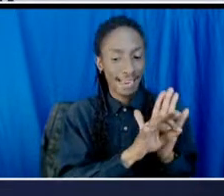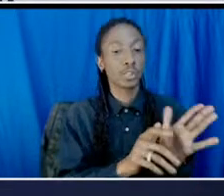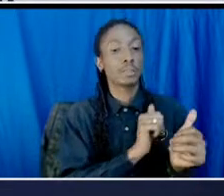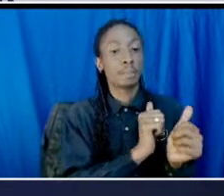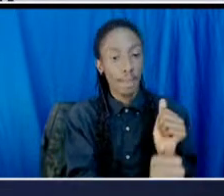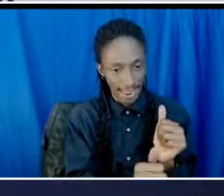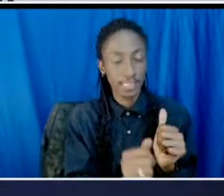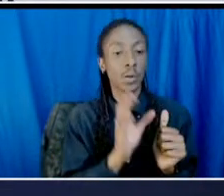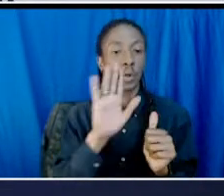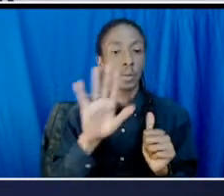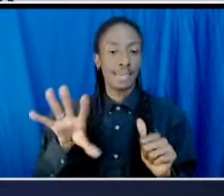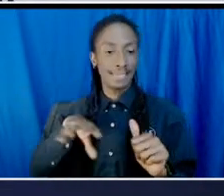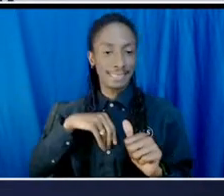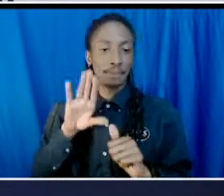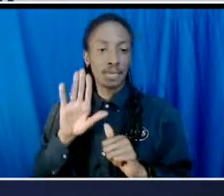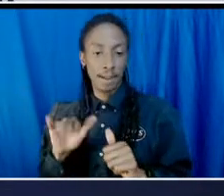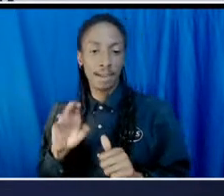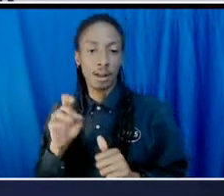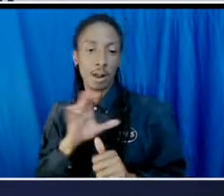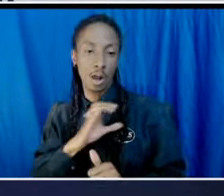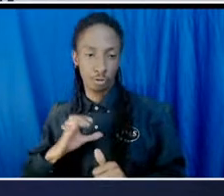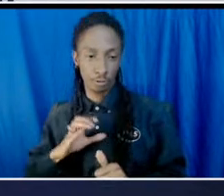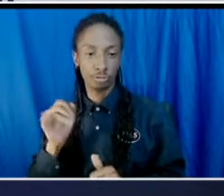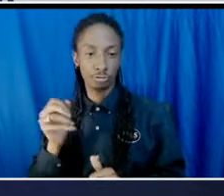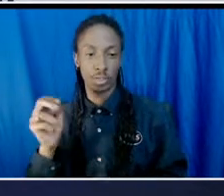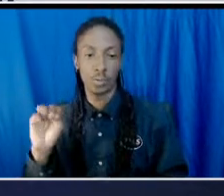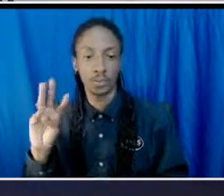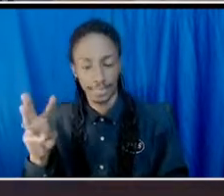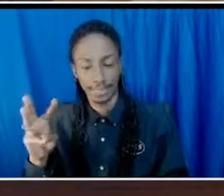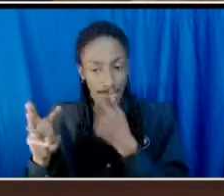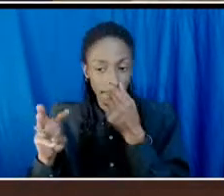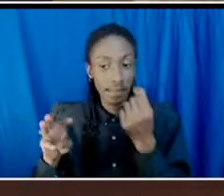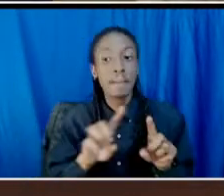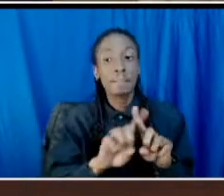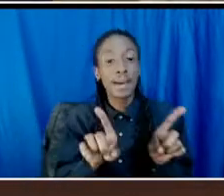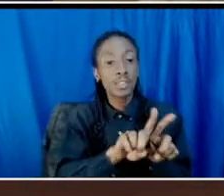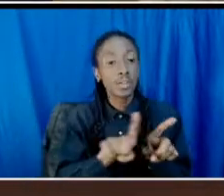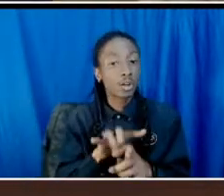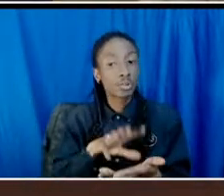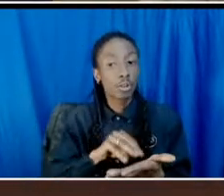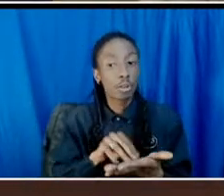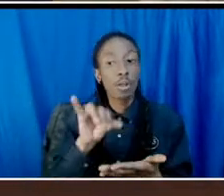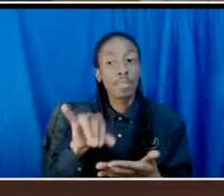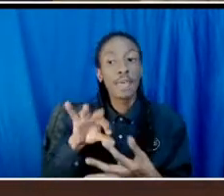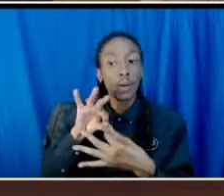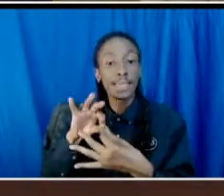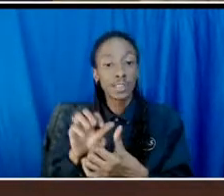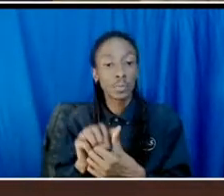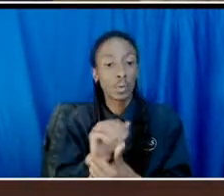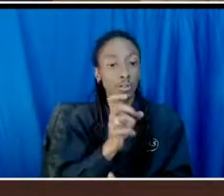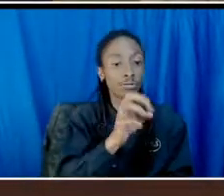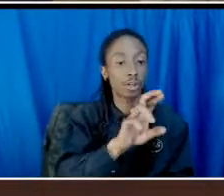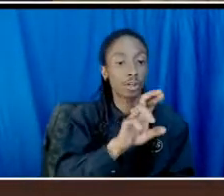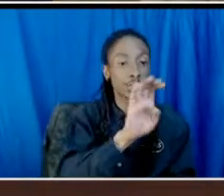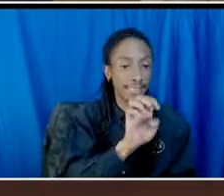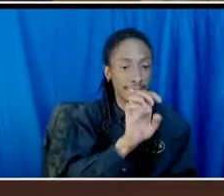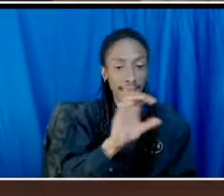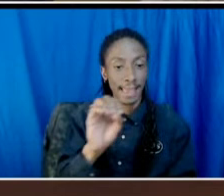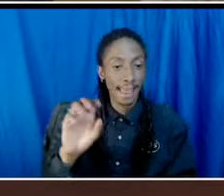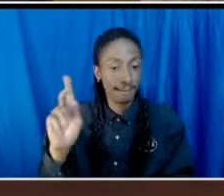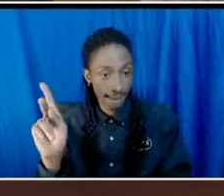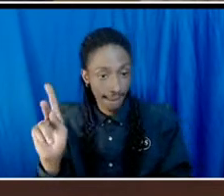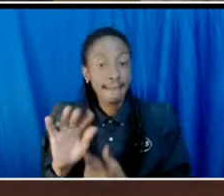by Congress on January 6th. The committee has also learned that the relationship between Dr. Eastman and Mr. Klukowski